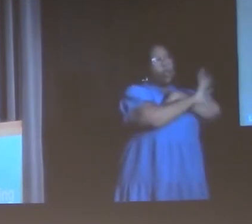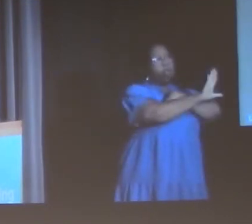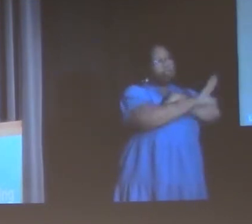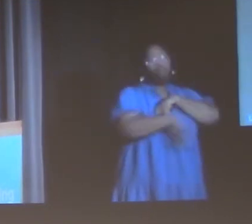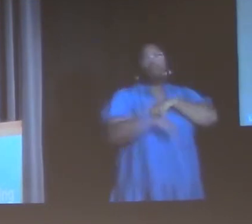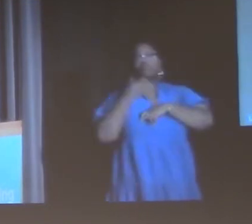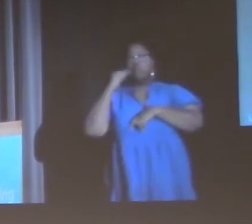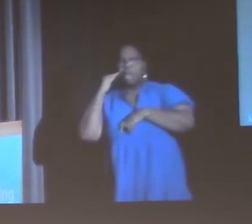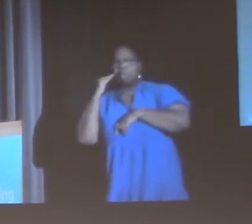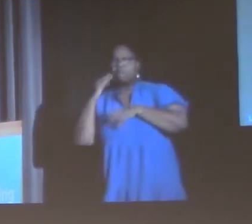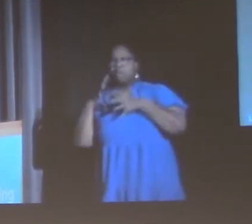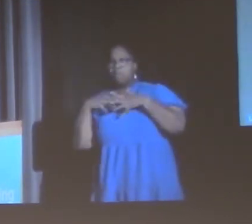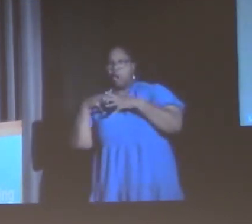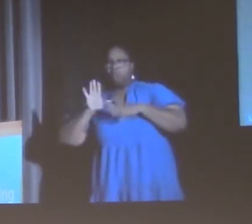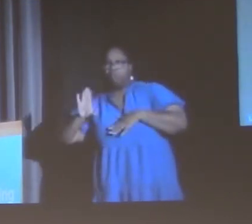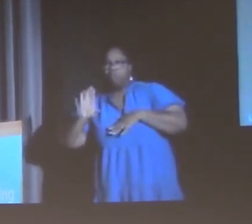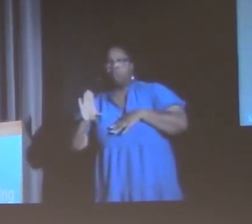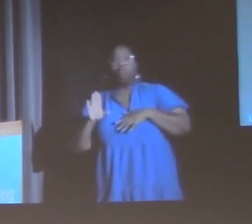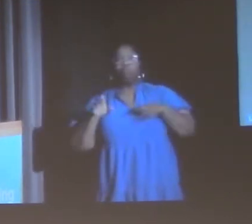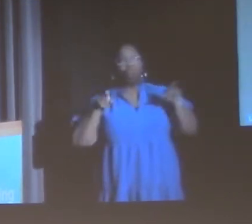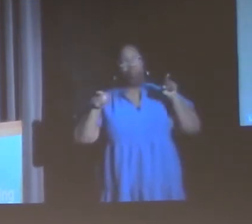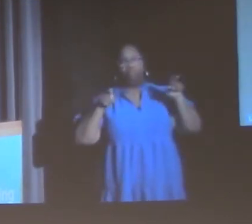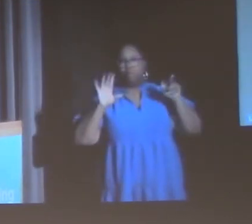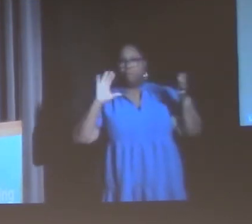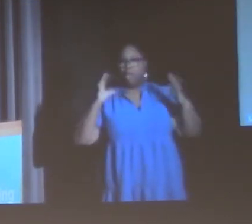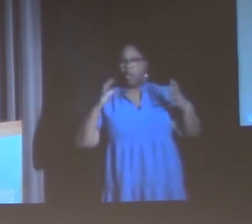look like. And if you